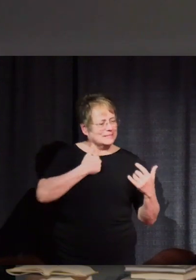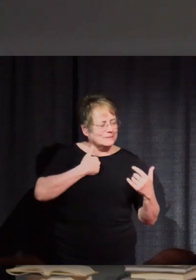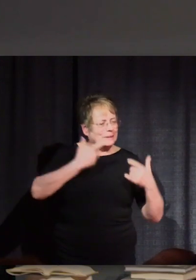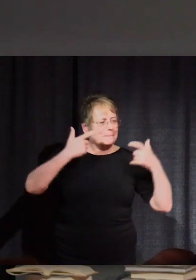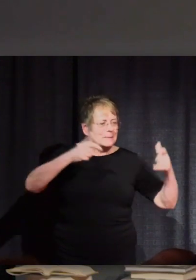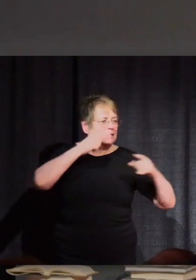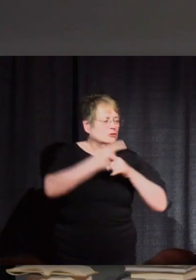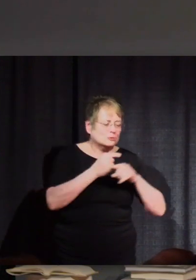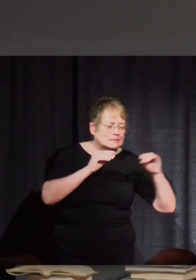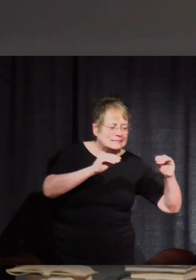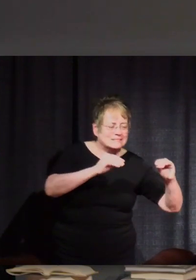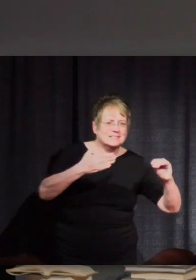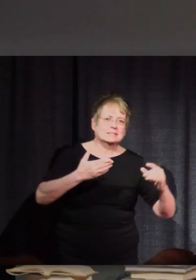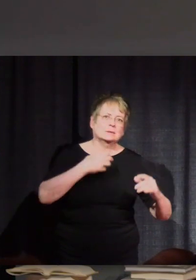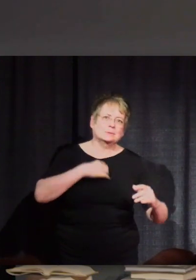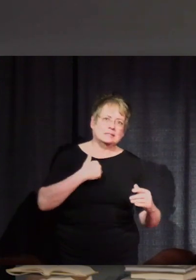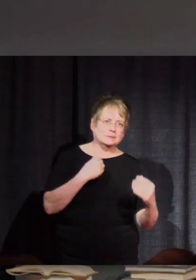me growing up.